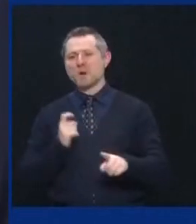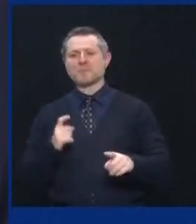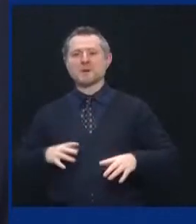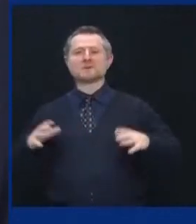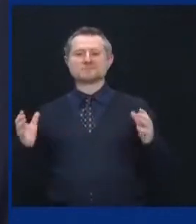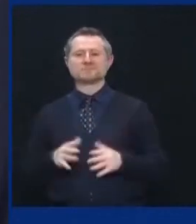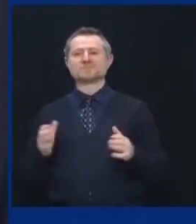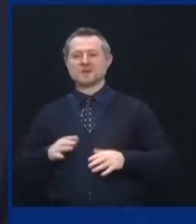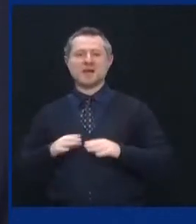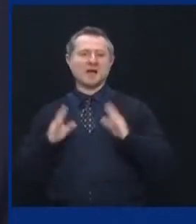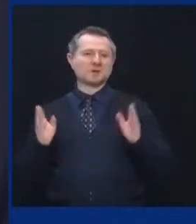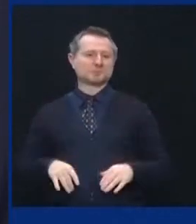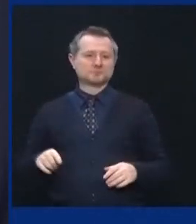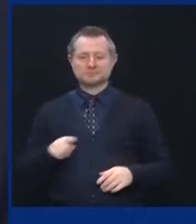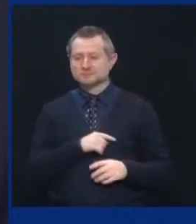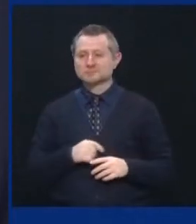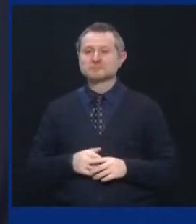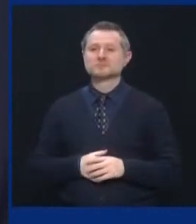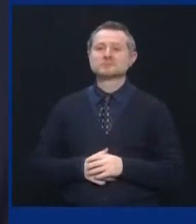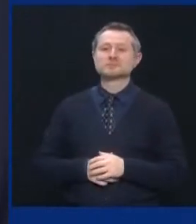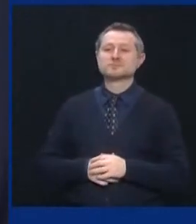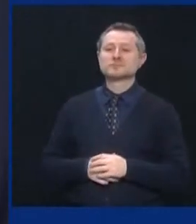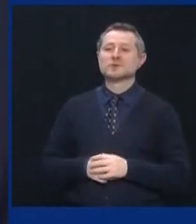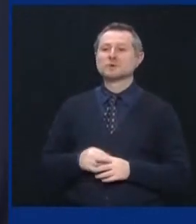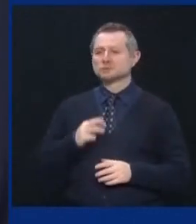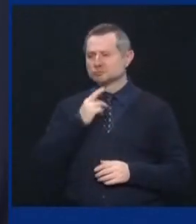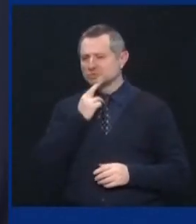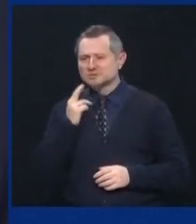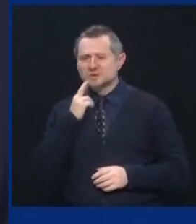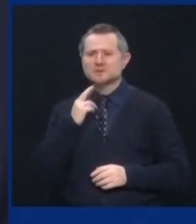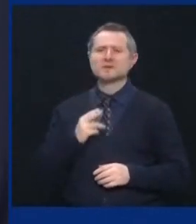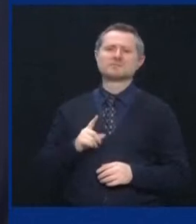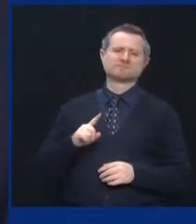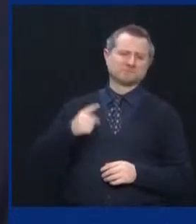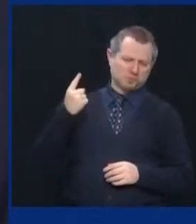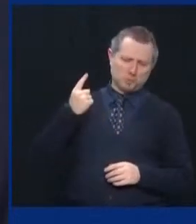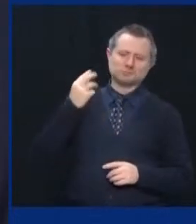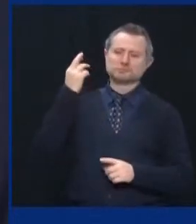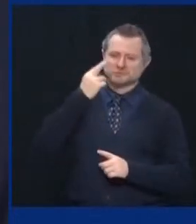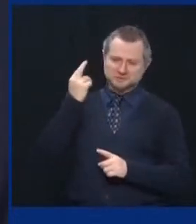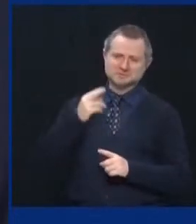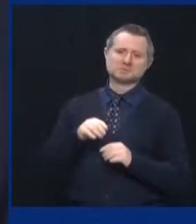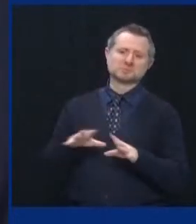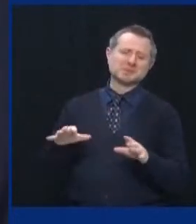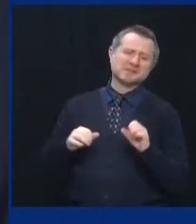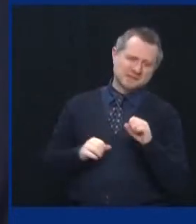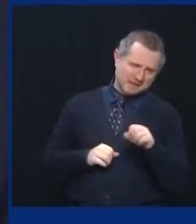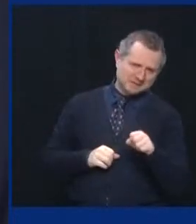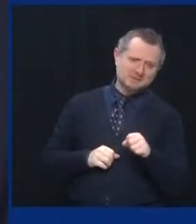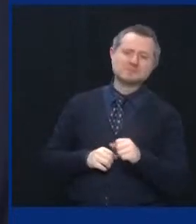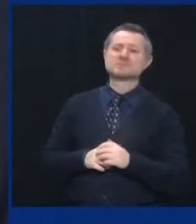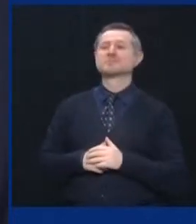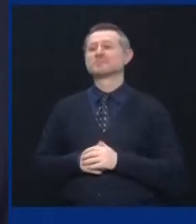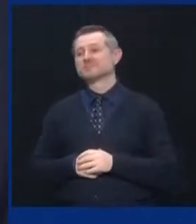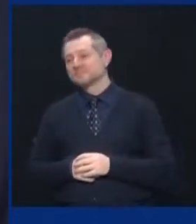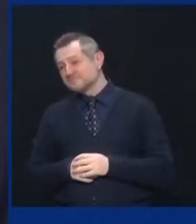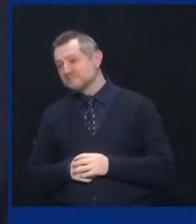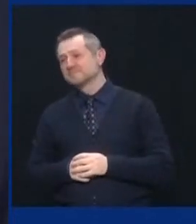Now, restaurants are right up there as one of the causes, and where we have